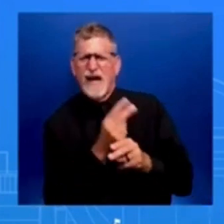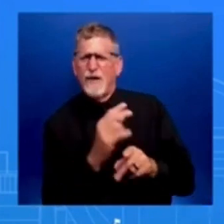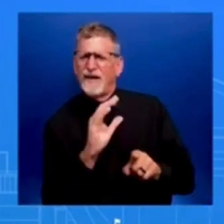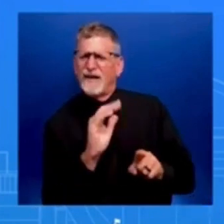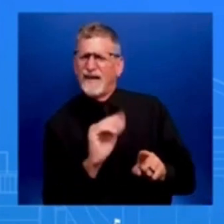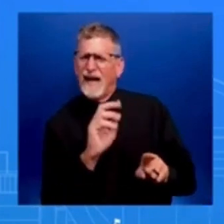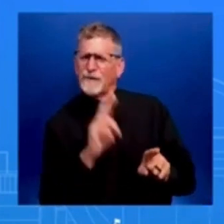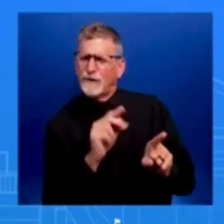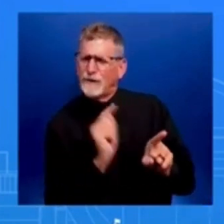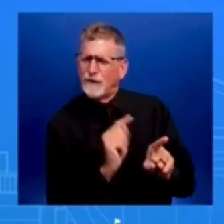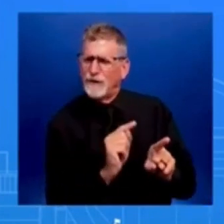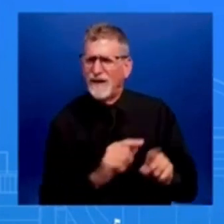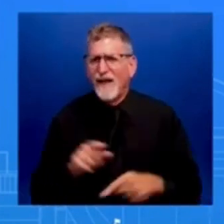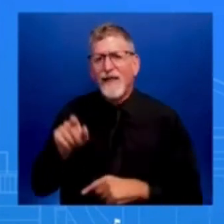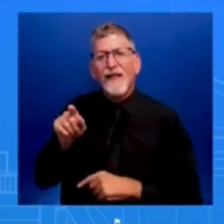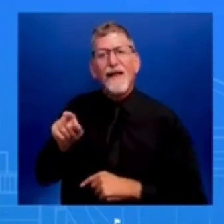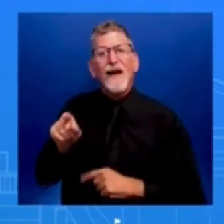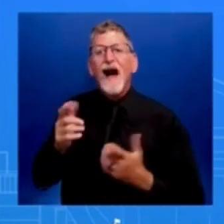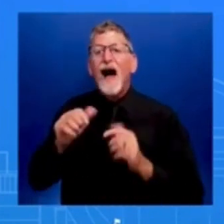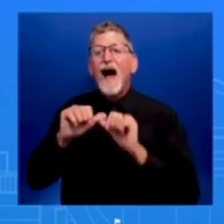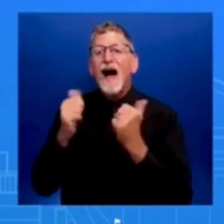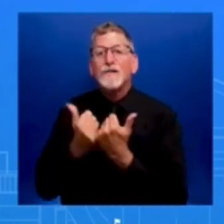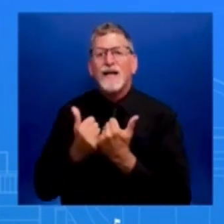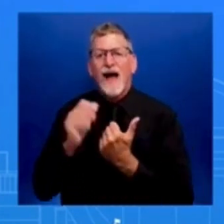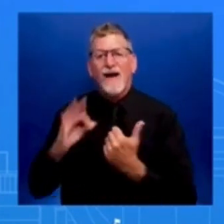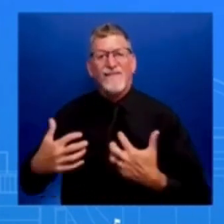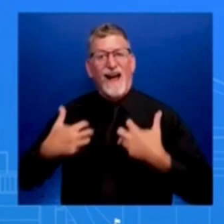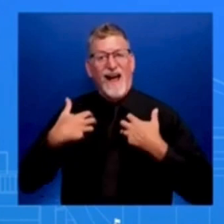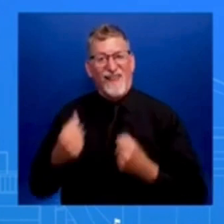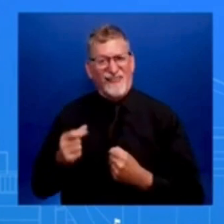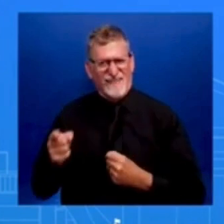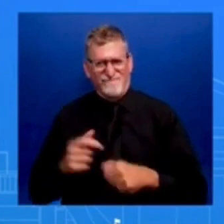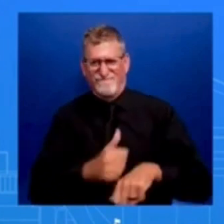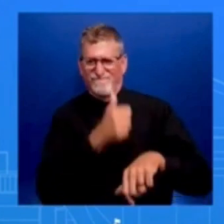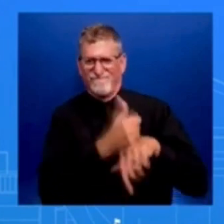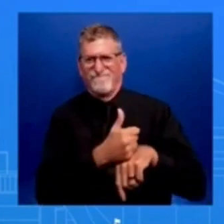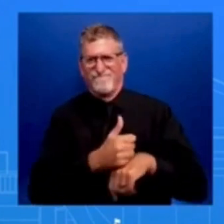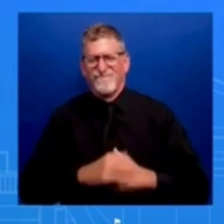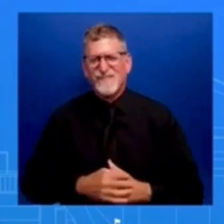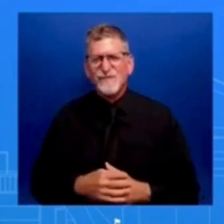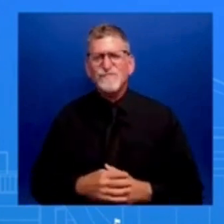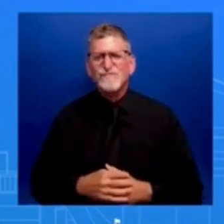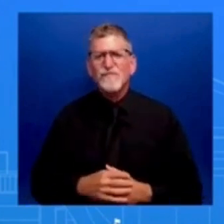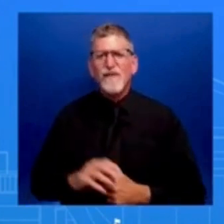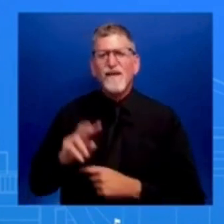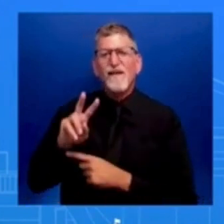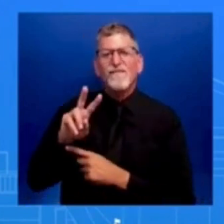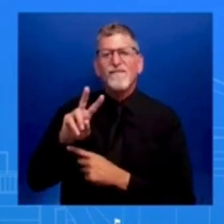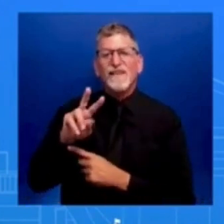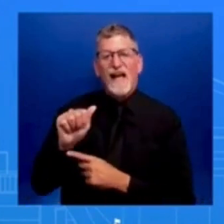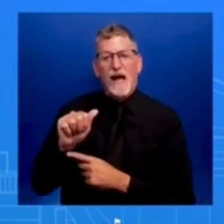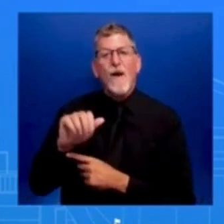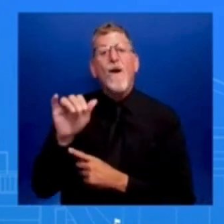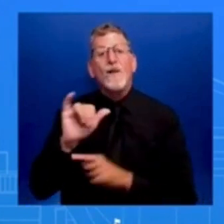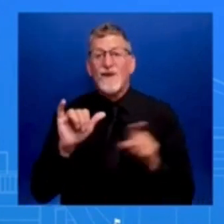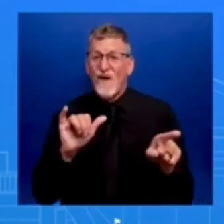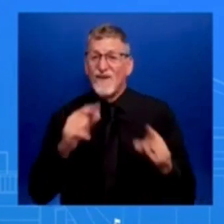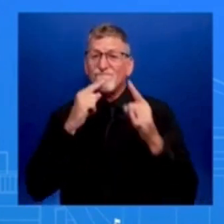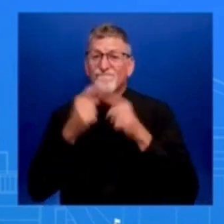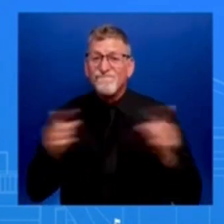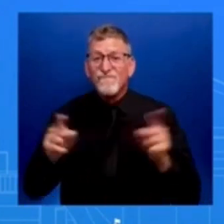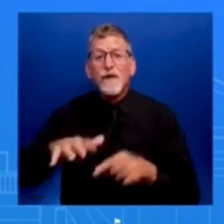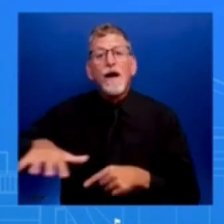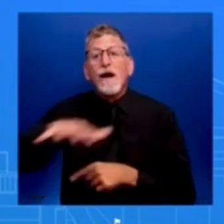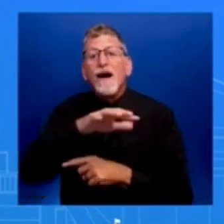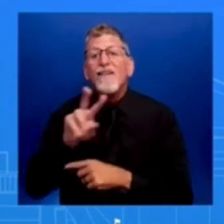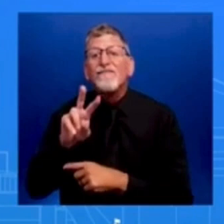Health. The VA also announced this morning that toxic exposed veterans are now eligible for breast cancer risk